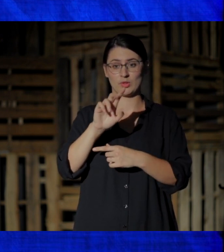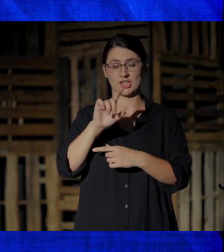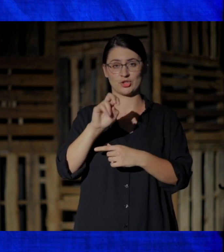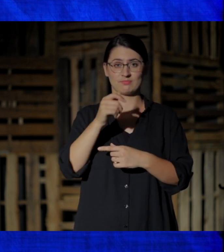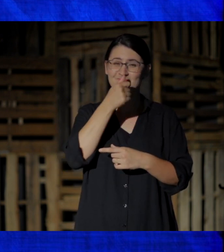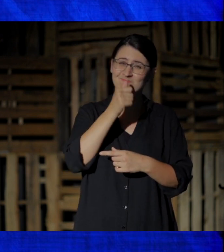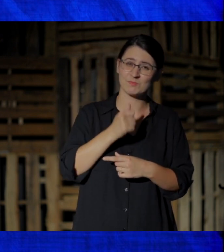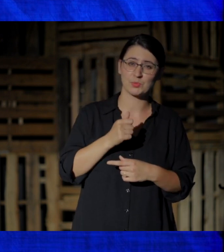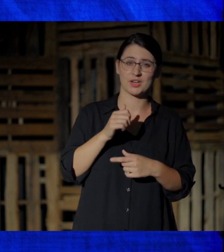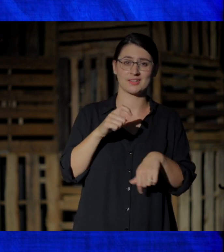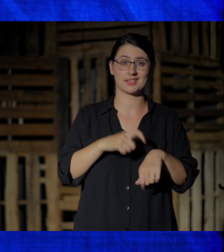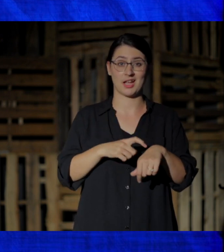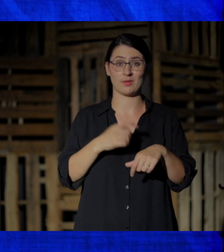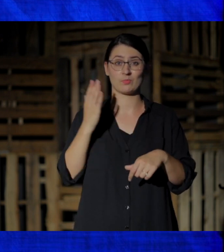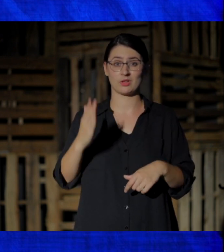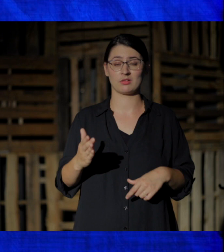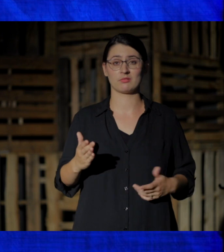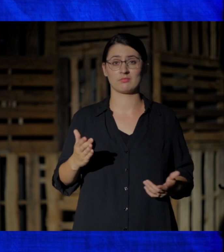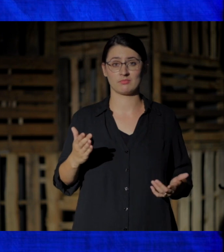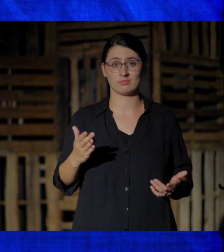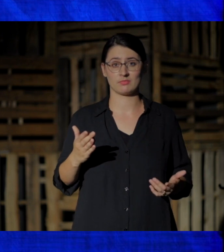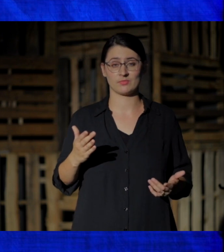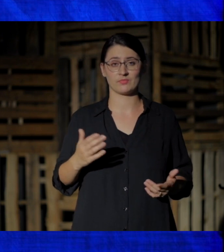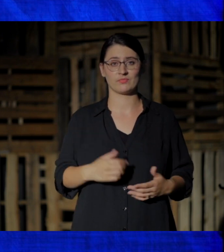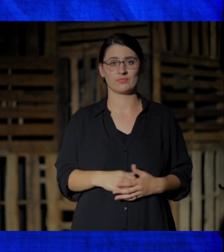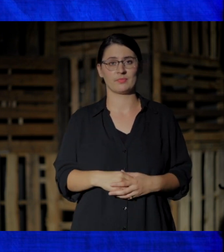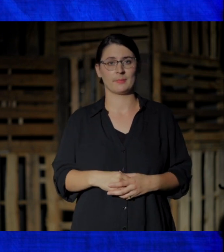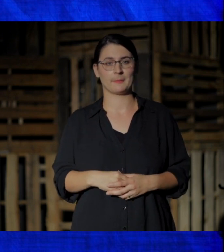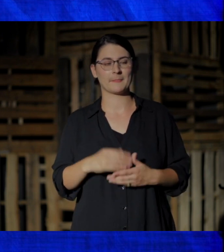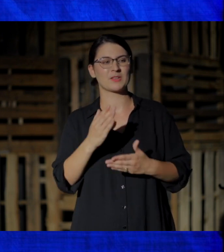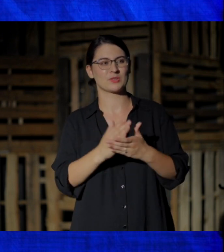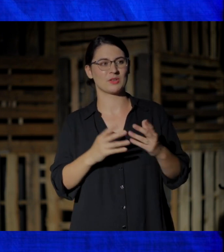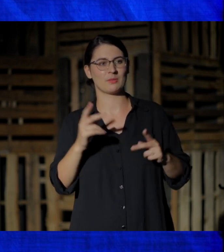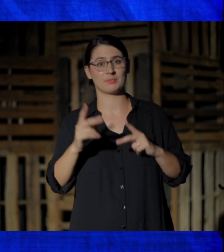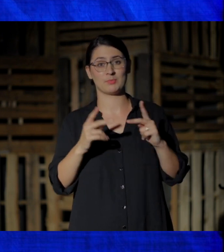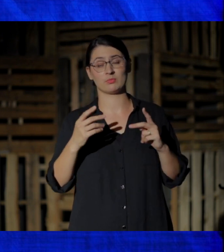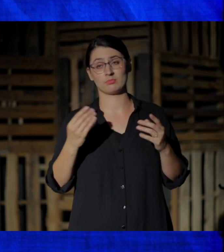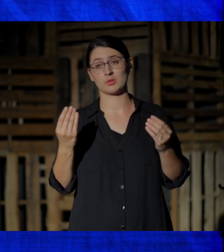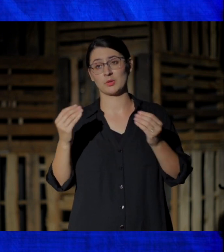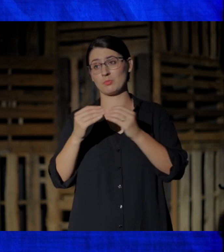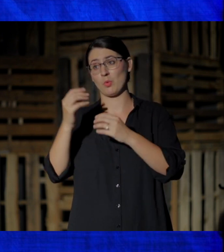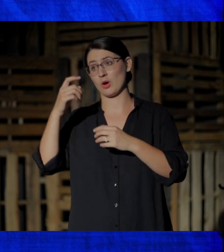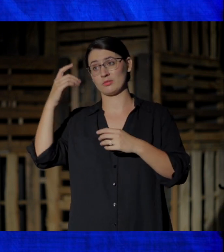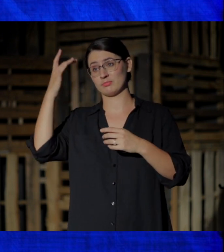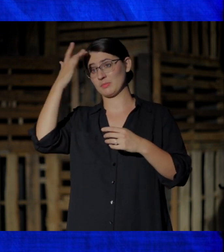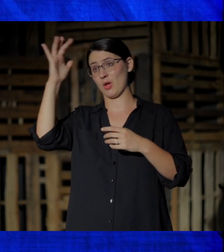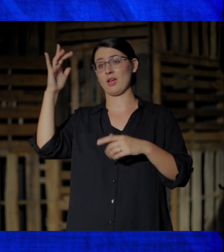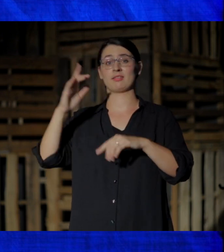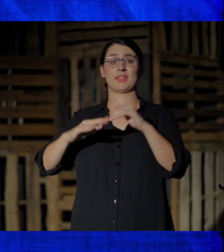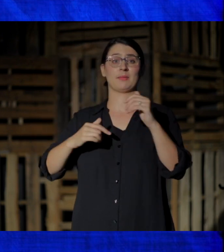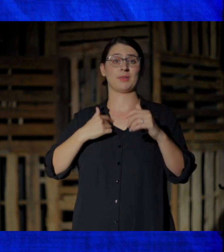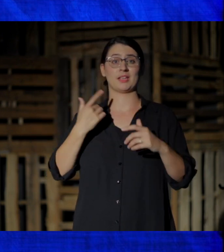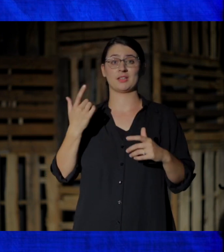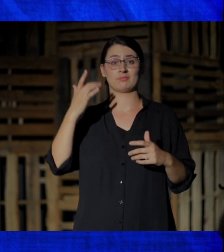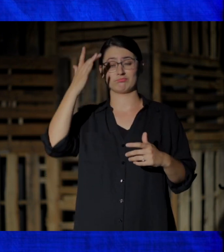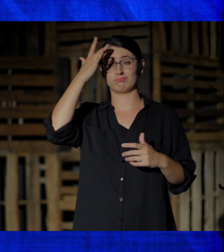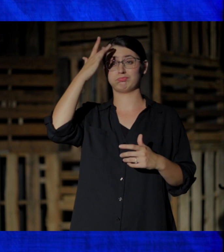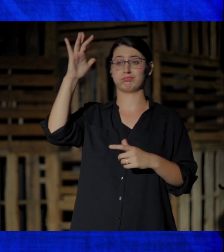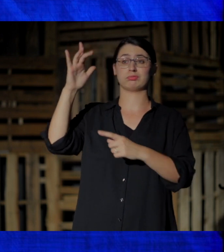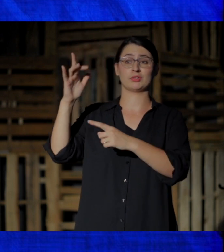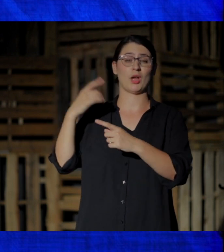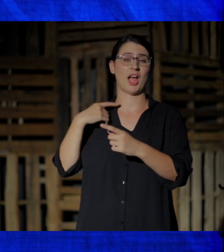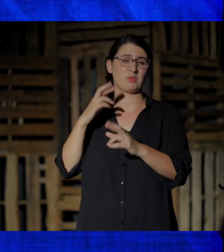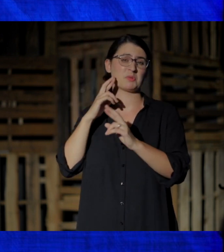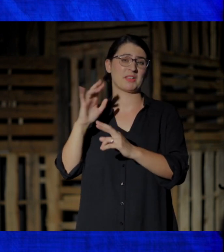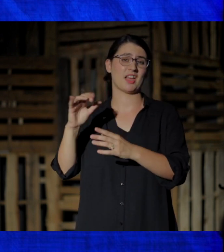to leave before the tribulation, there are people who are much smarter than me who teach that, incredibly smarter than me. So I respect the argument. I just don't agree with